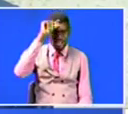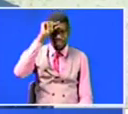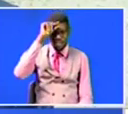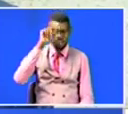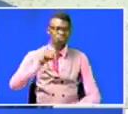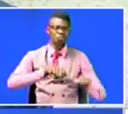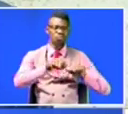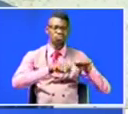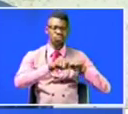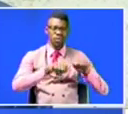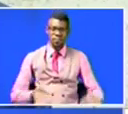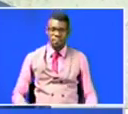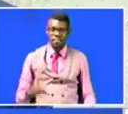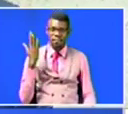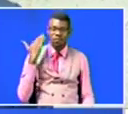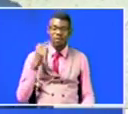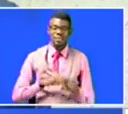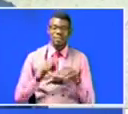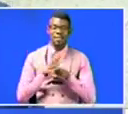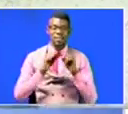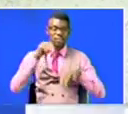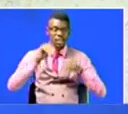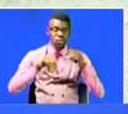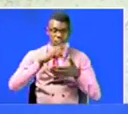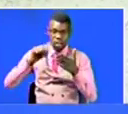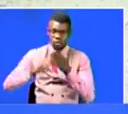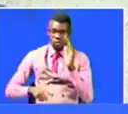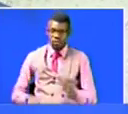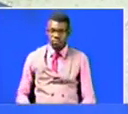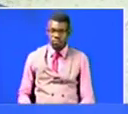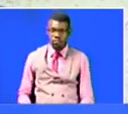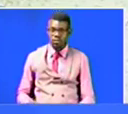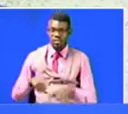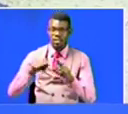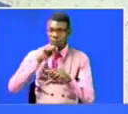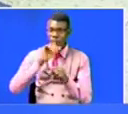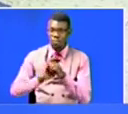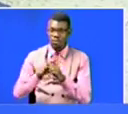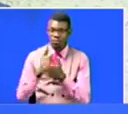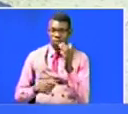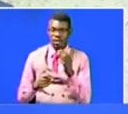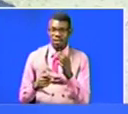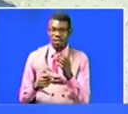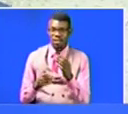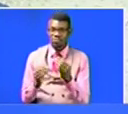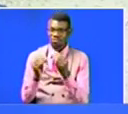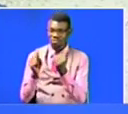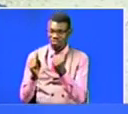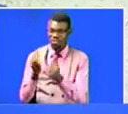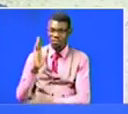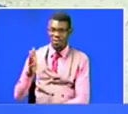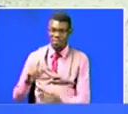at some point after the annulment of the presidential elections, there was a promise that it will be fixed. And in some